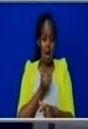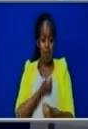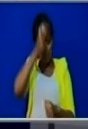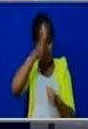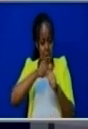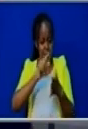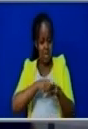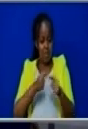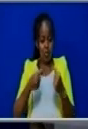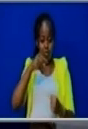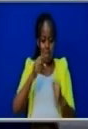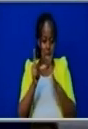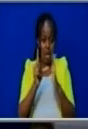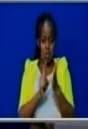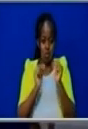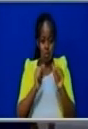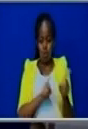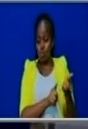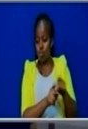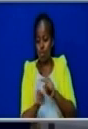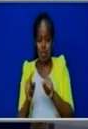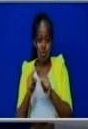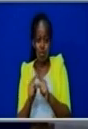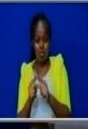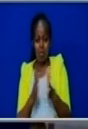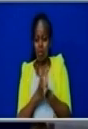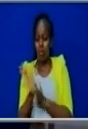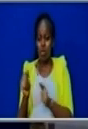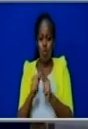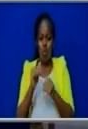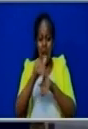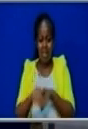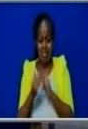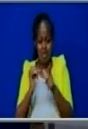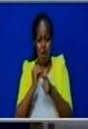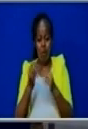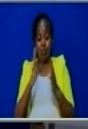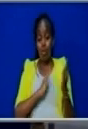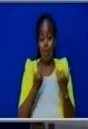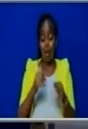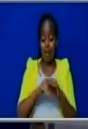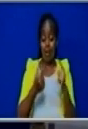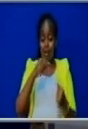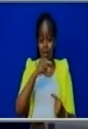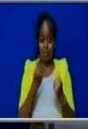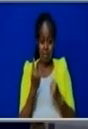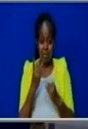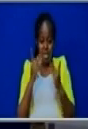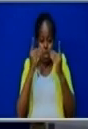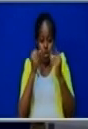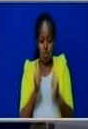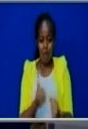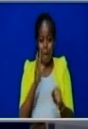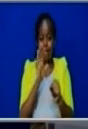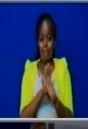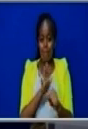lesson? Yes, You yes, might yes. diverse to agriculture or biology. Mm-hmm. In this chemistry, Yes. this water dissolves many substances.